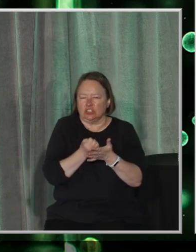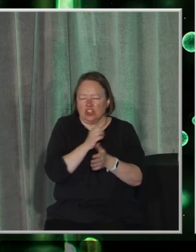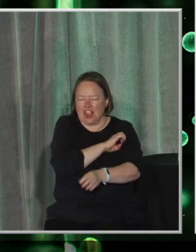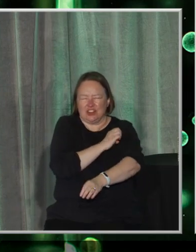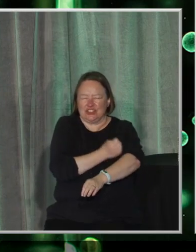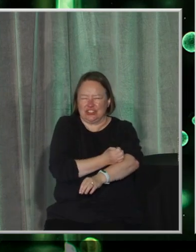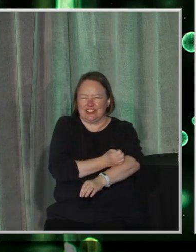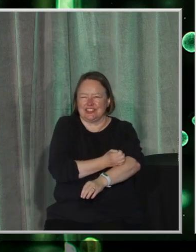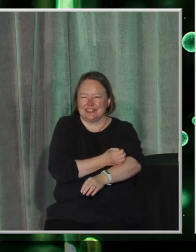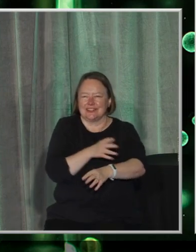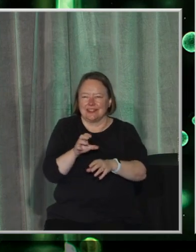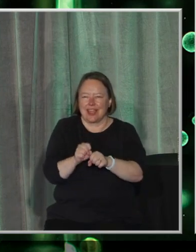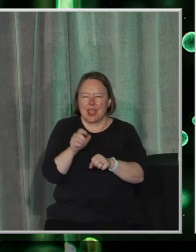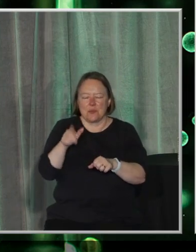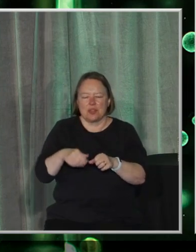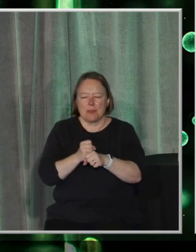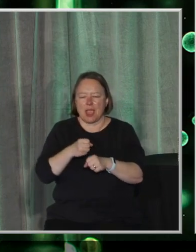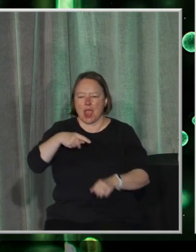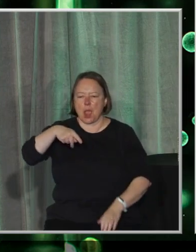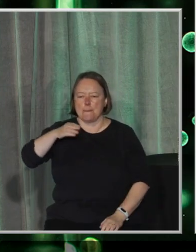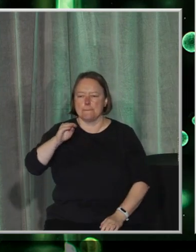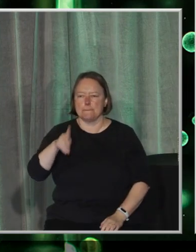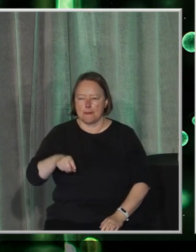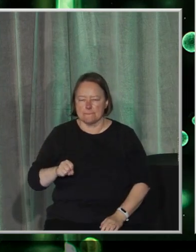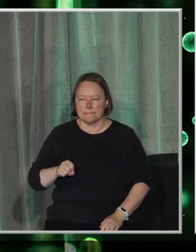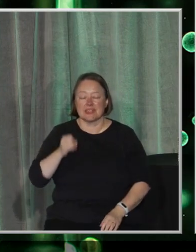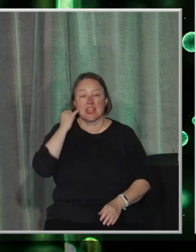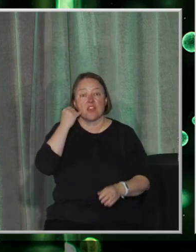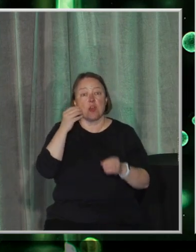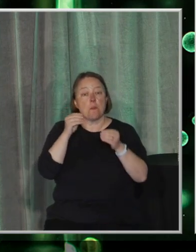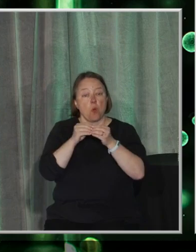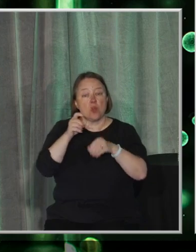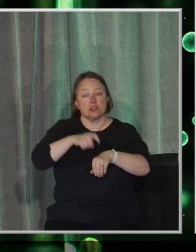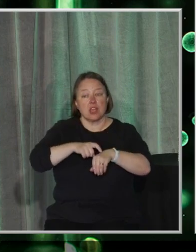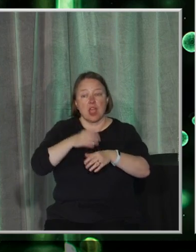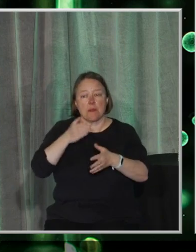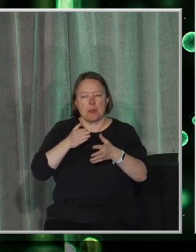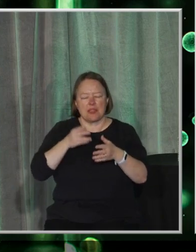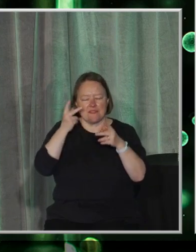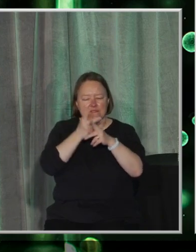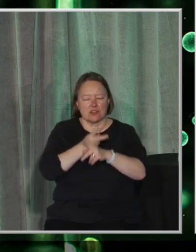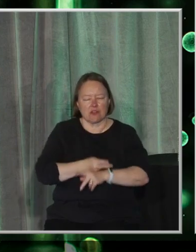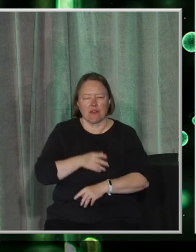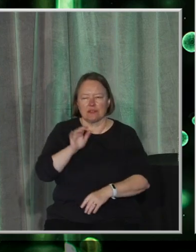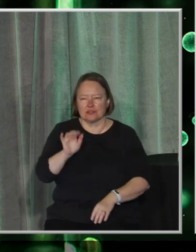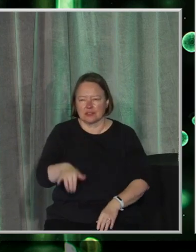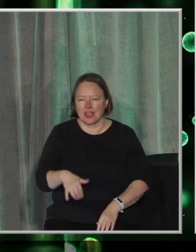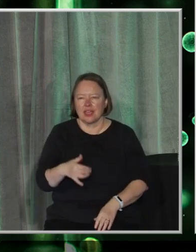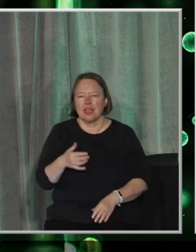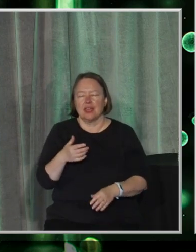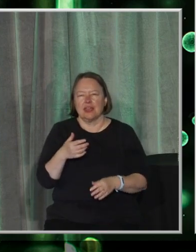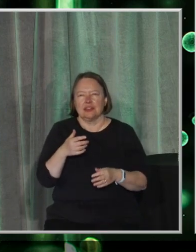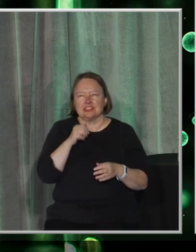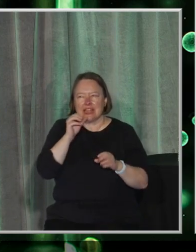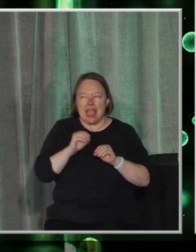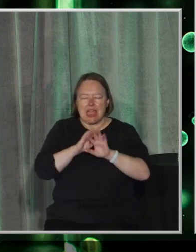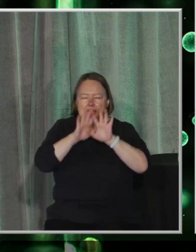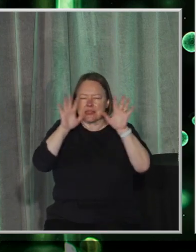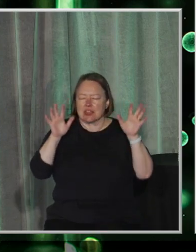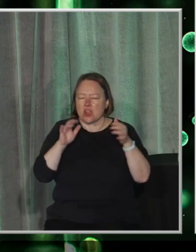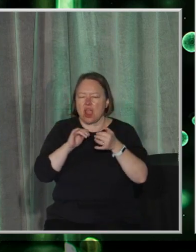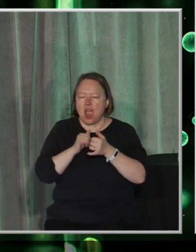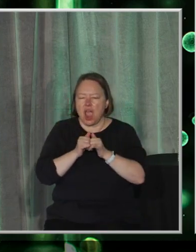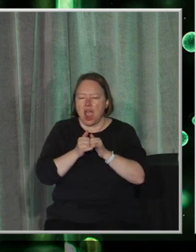they were making regarding pumps. And if we had a bit more time, I'm sure we could have gotten to the bottom of that. It wasn't particularly clear how